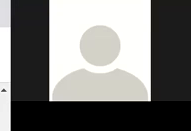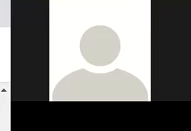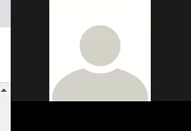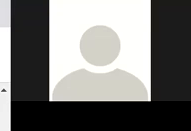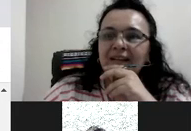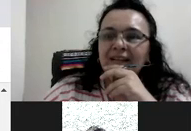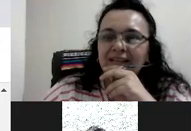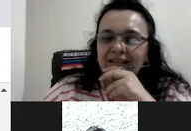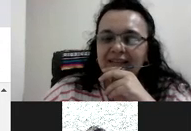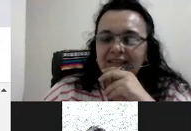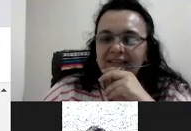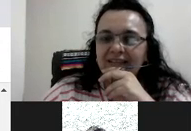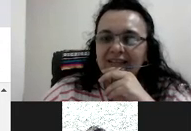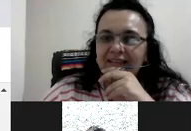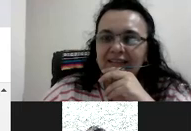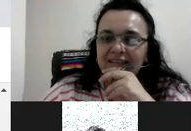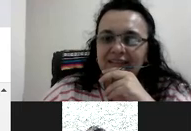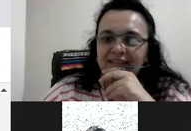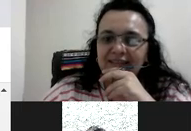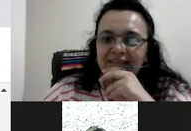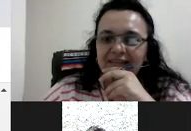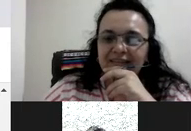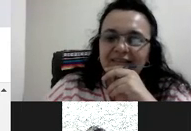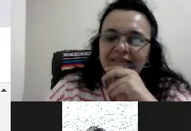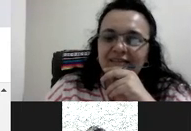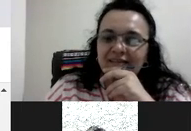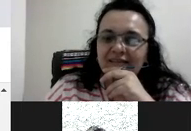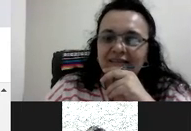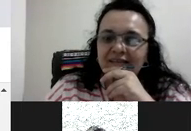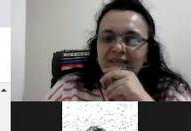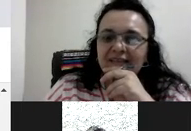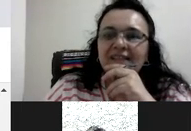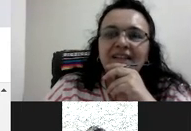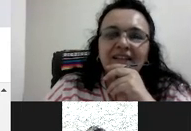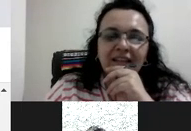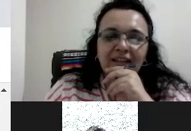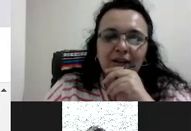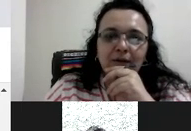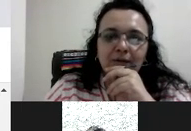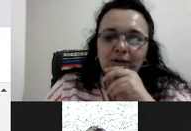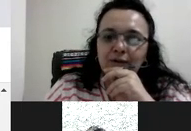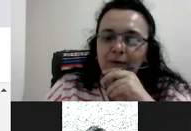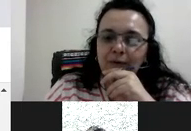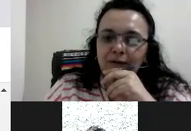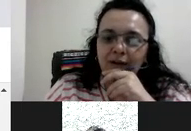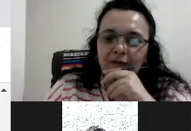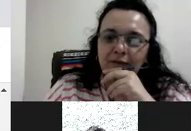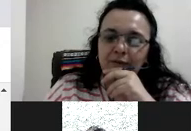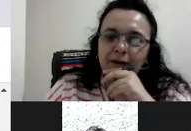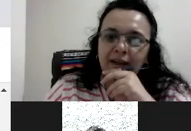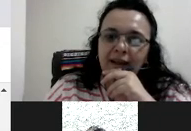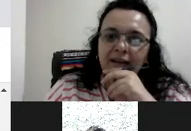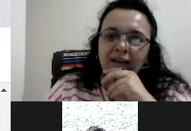I understood that your advice is that we don't have to bargain in the supermarket. No, or the we don't have